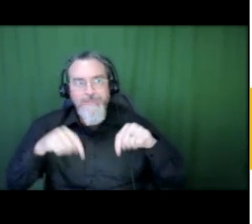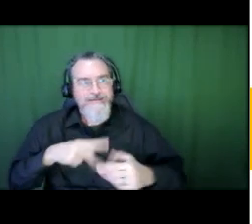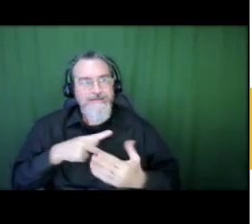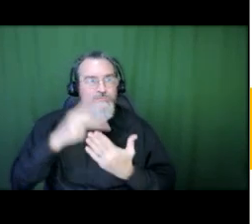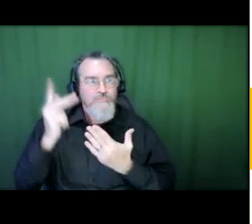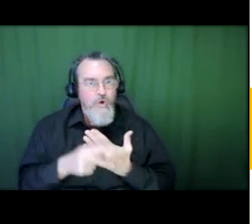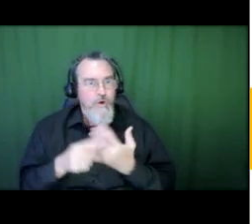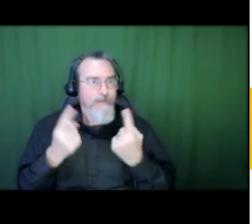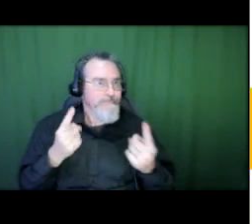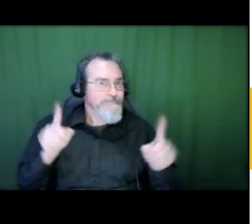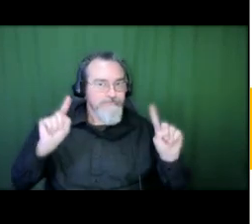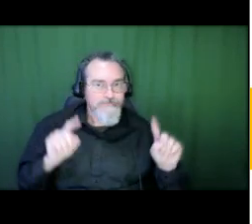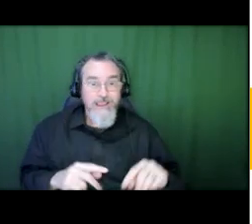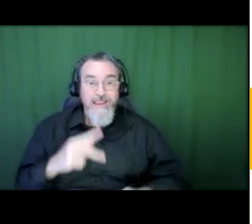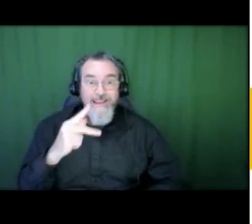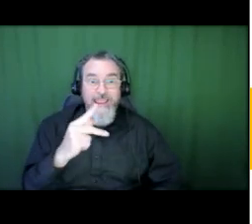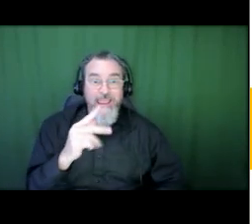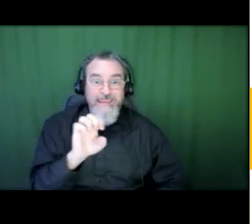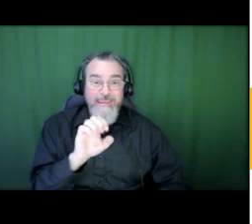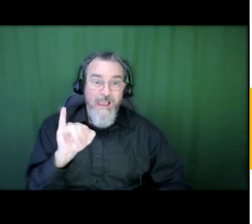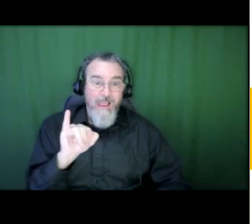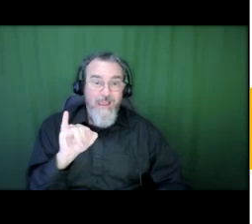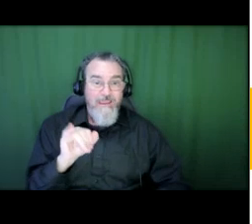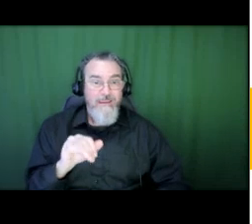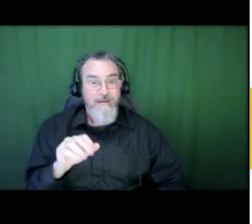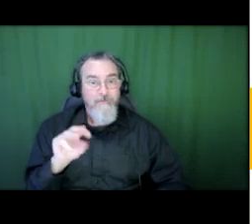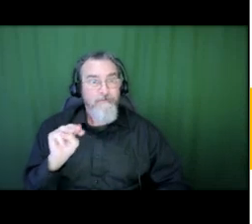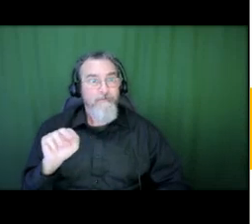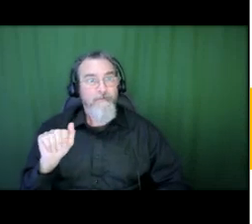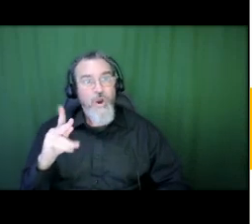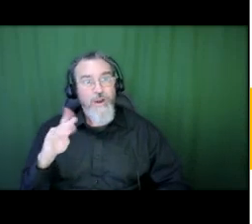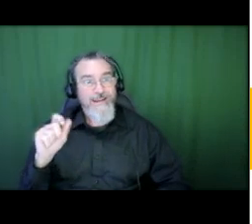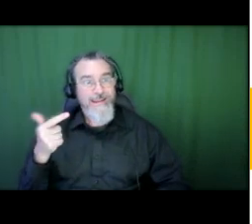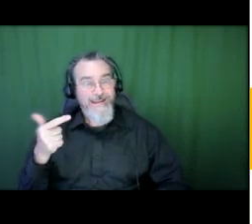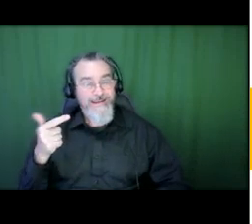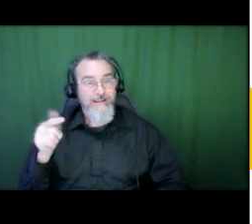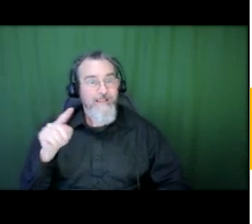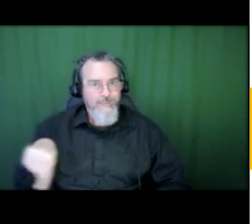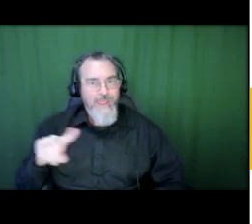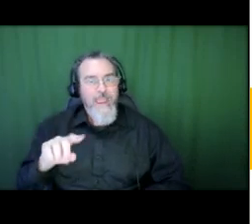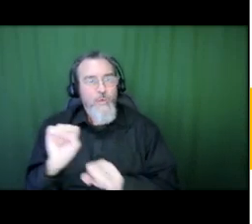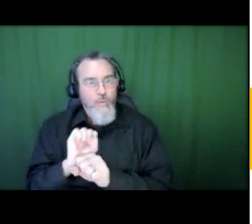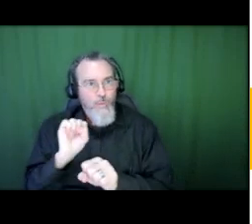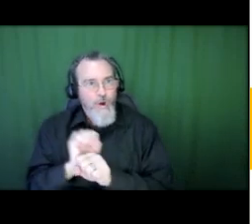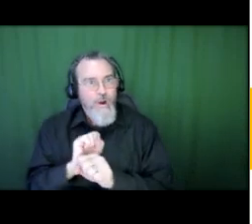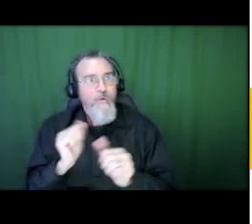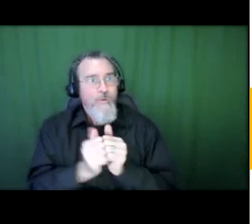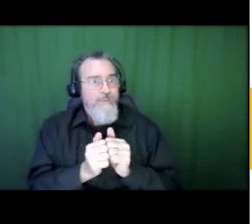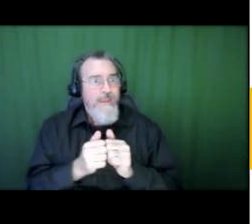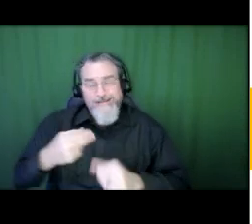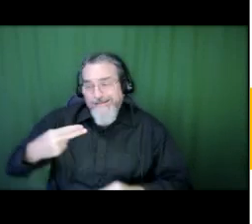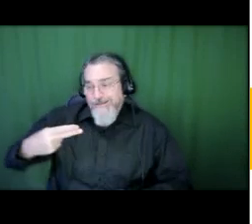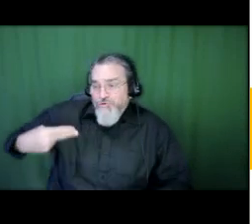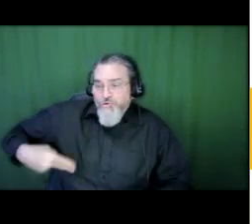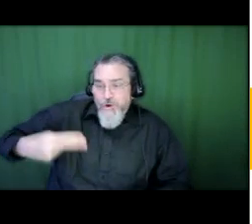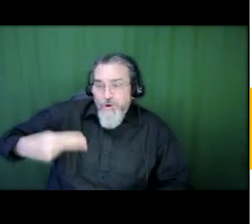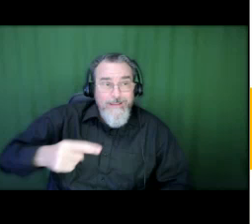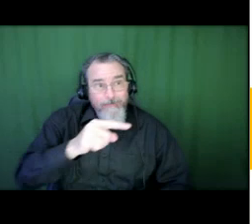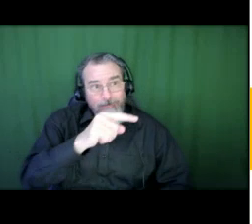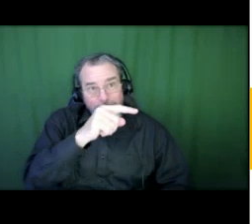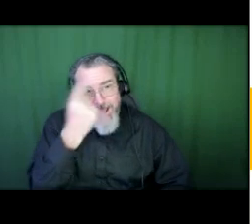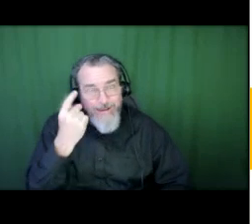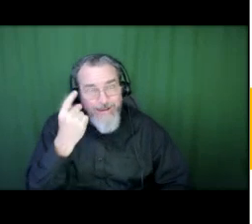named KEI Marketing. They have worked with historically Black and other